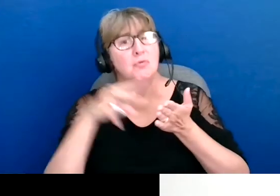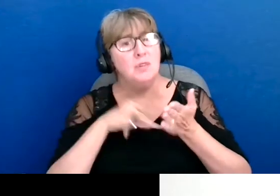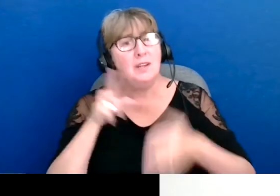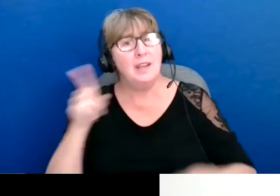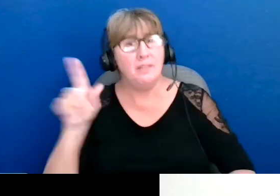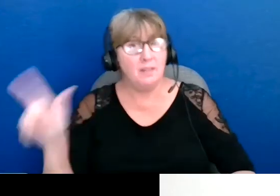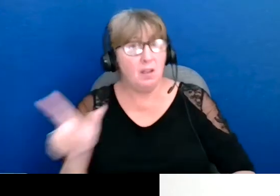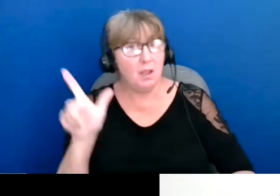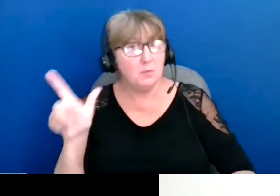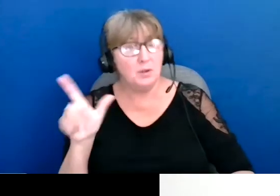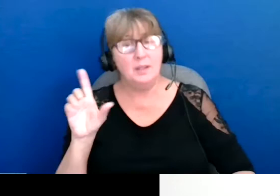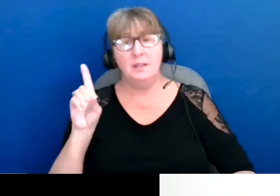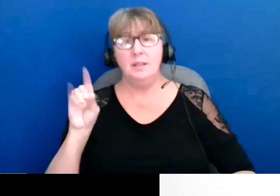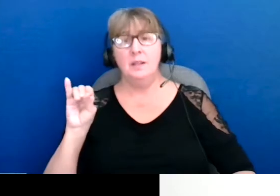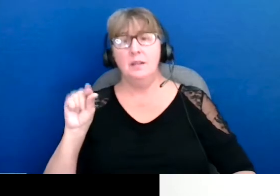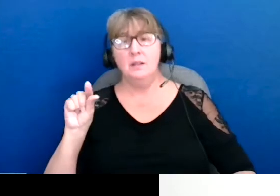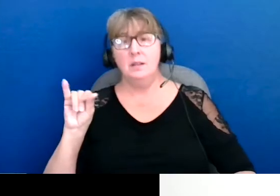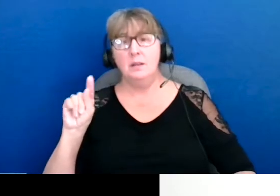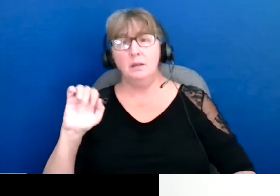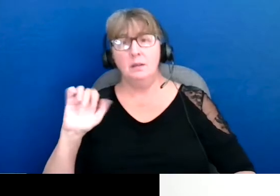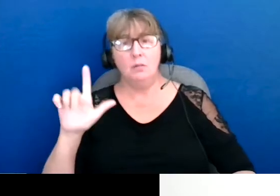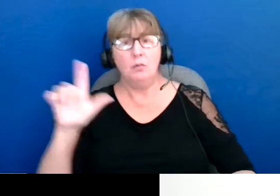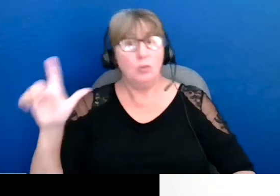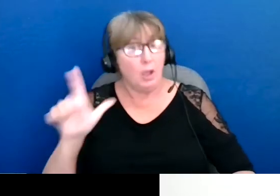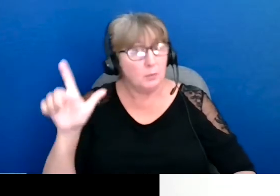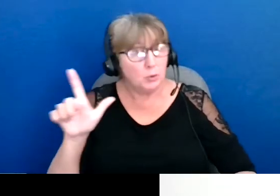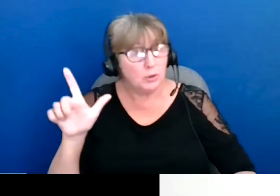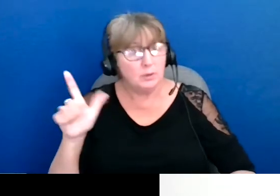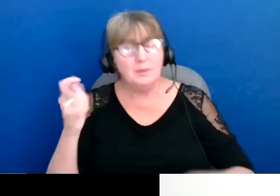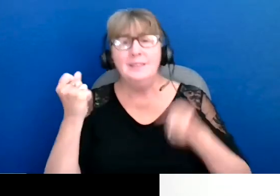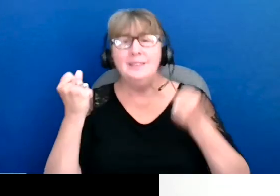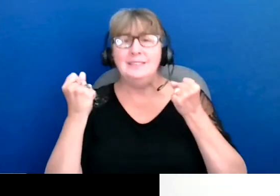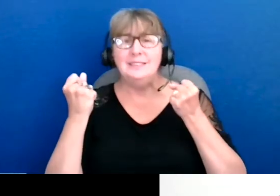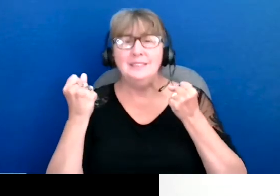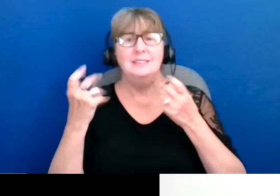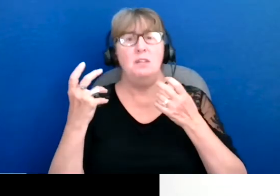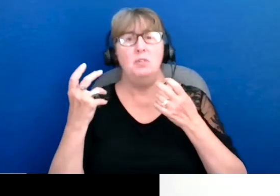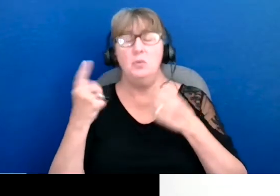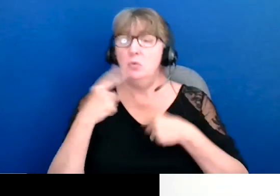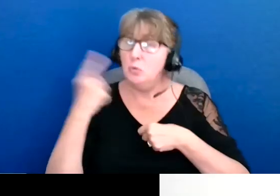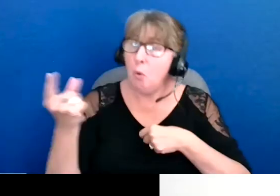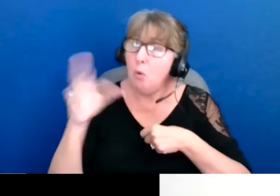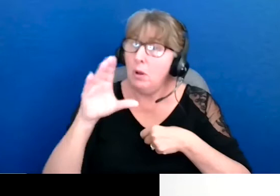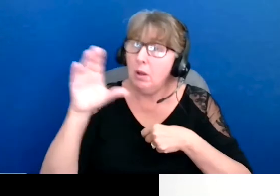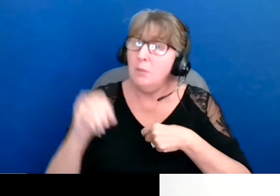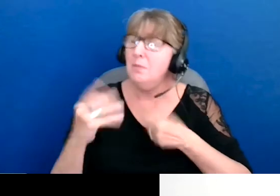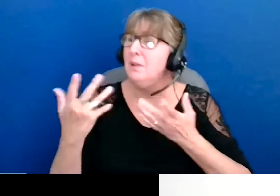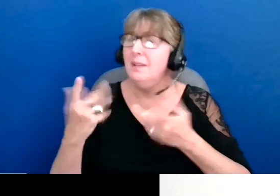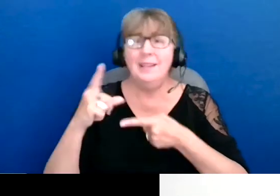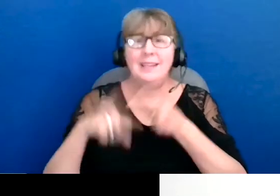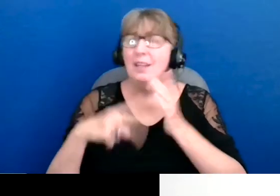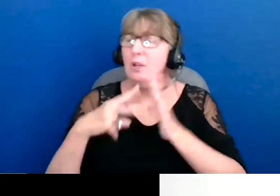a digital library. And several had told the company that they could not read the